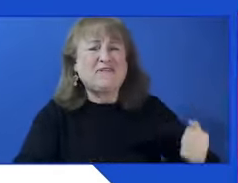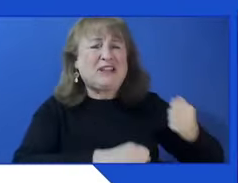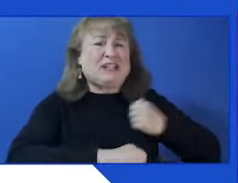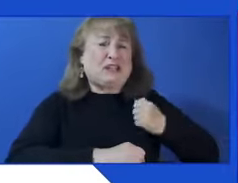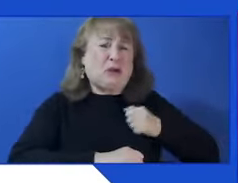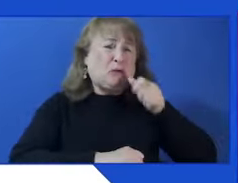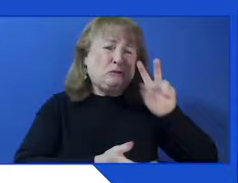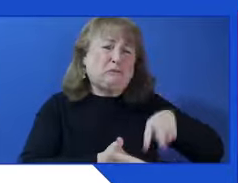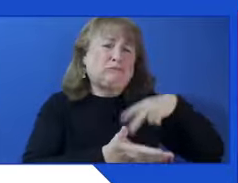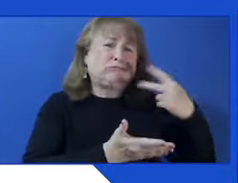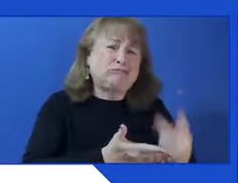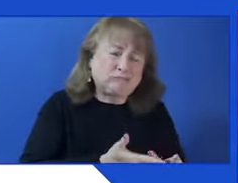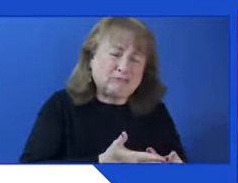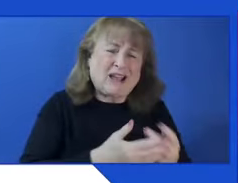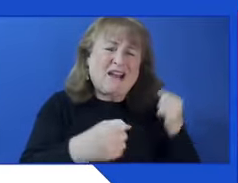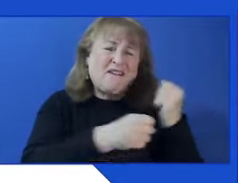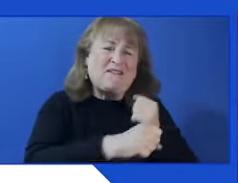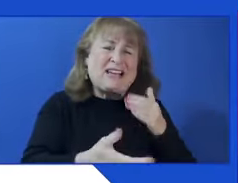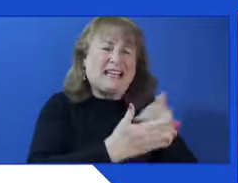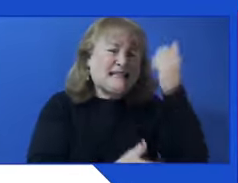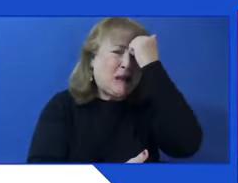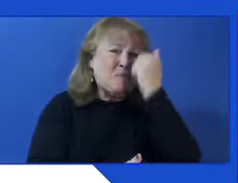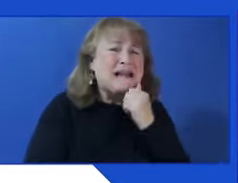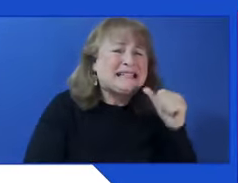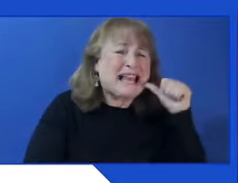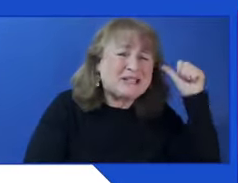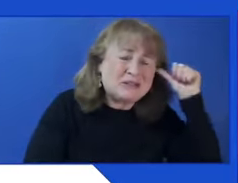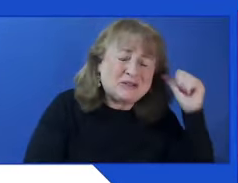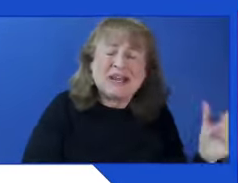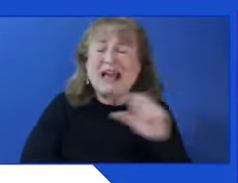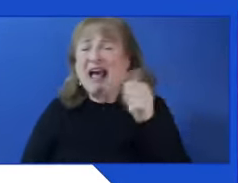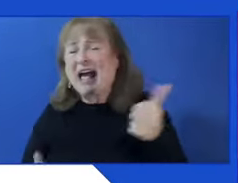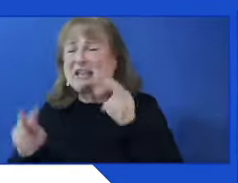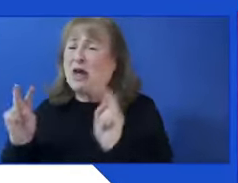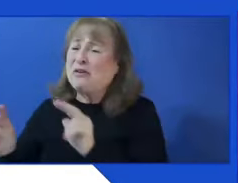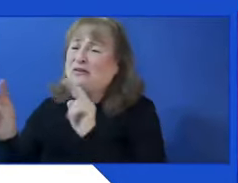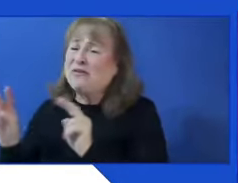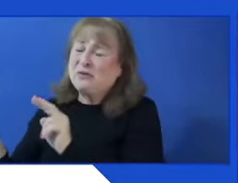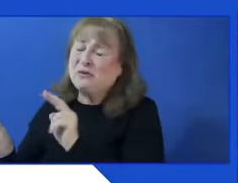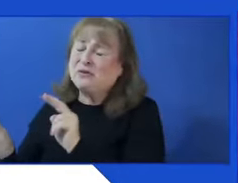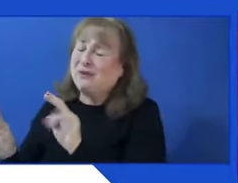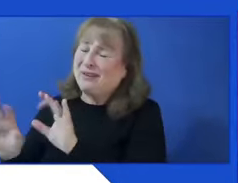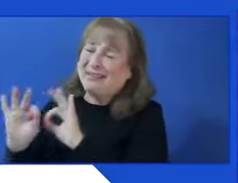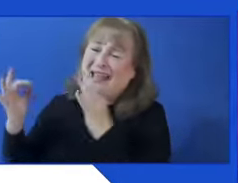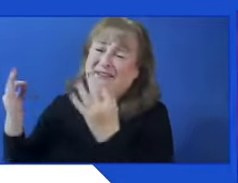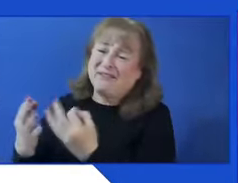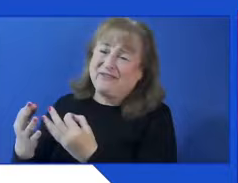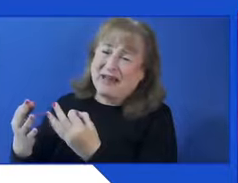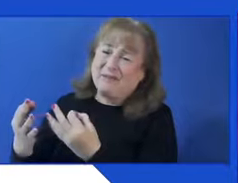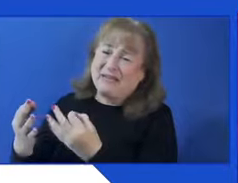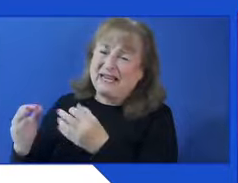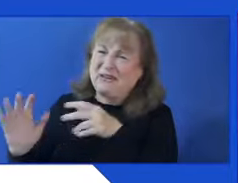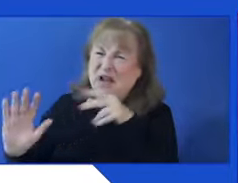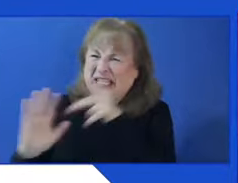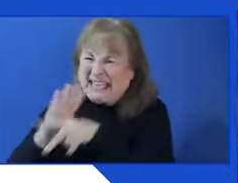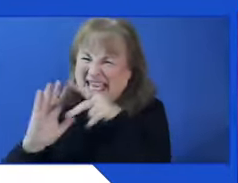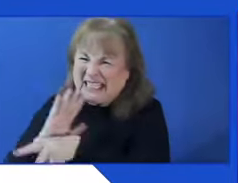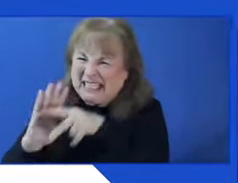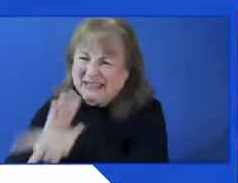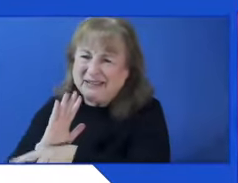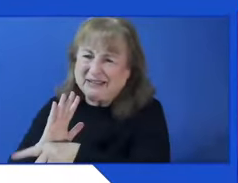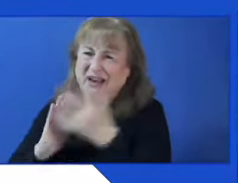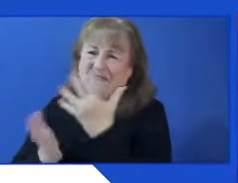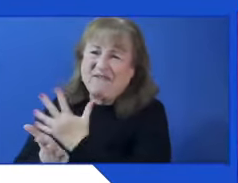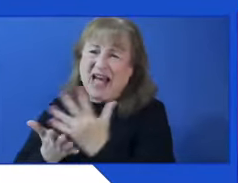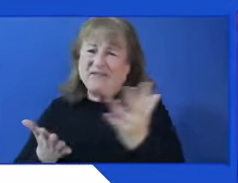fell fighting against Hamas yesterday, and another funeral of the family who was tortured and killed 5 weeks